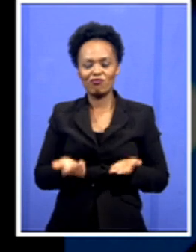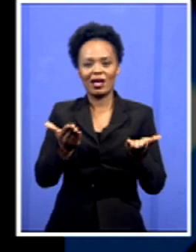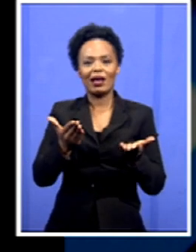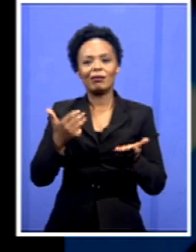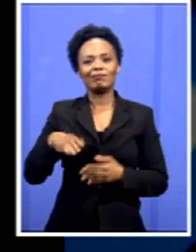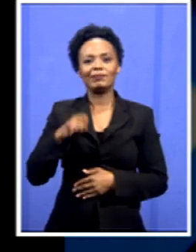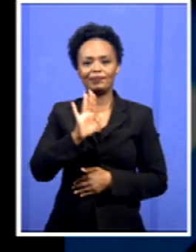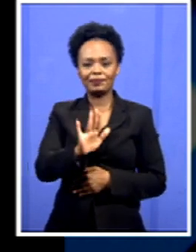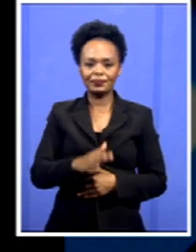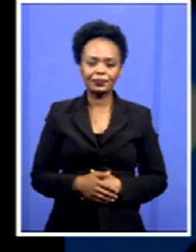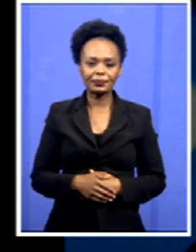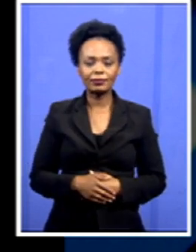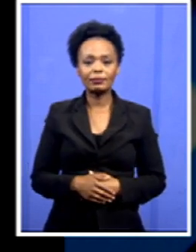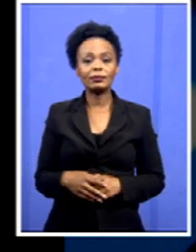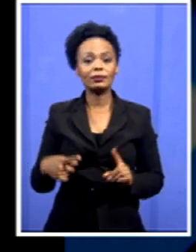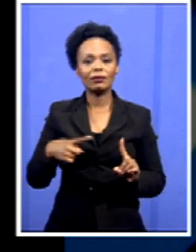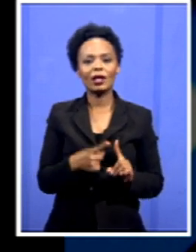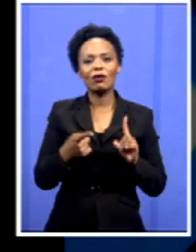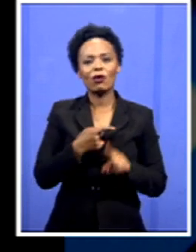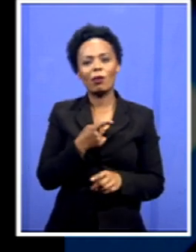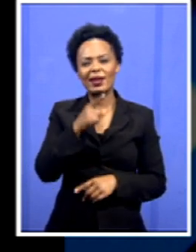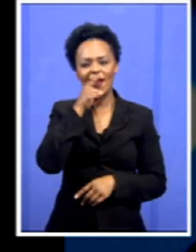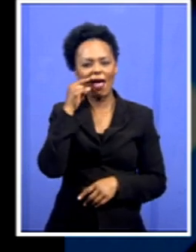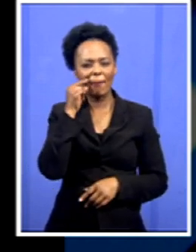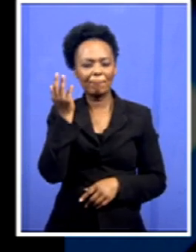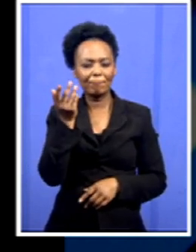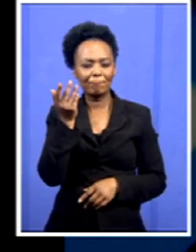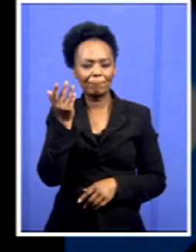is from someone called